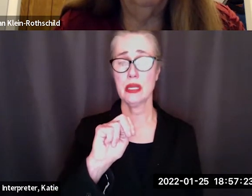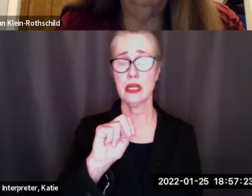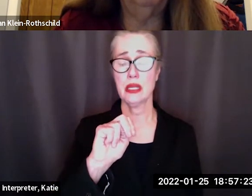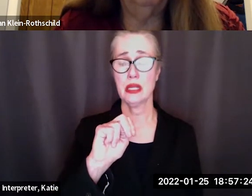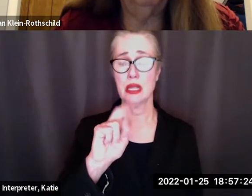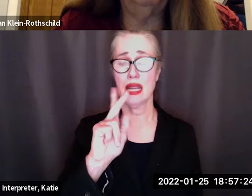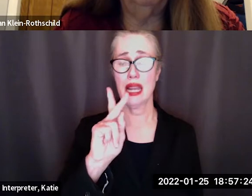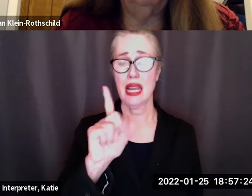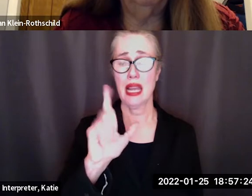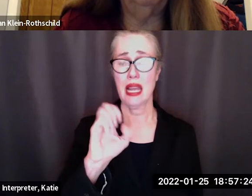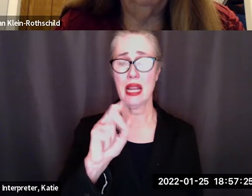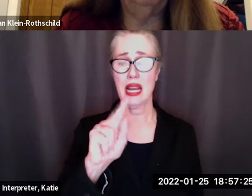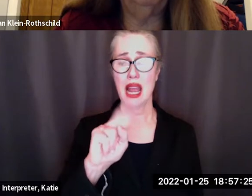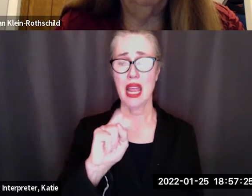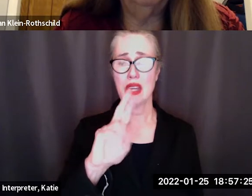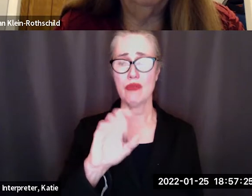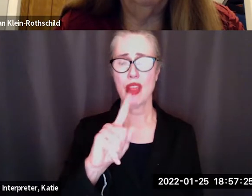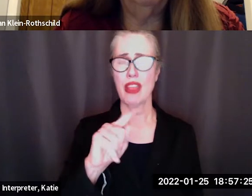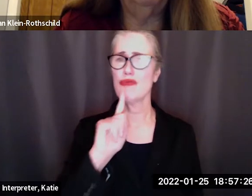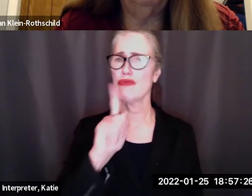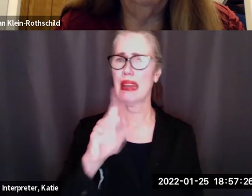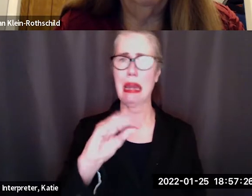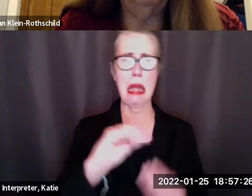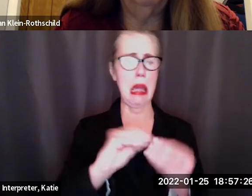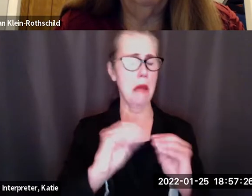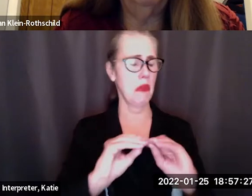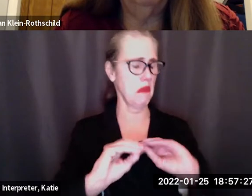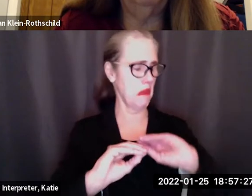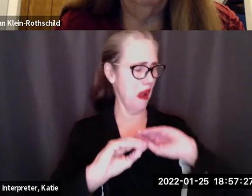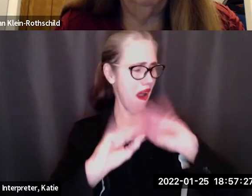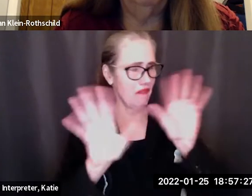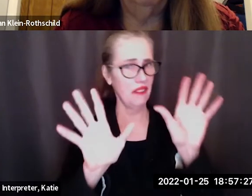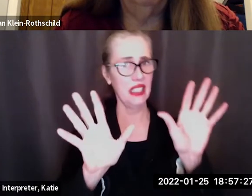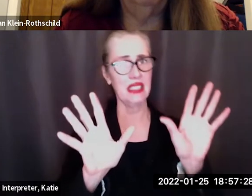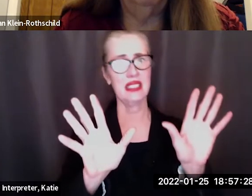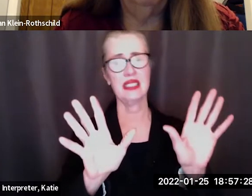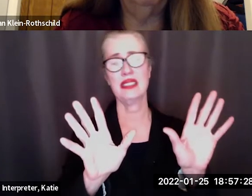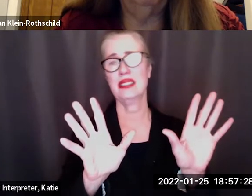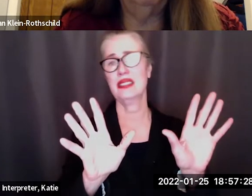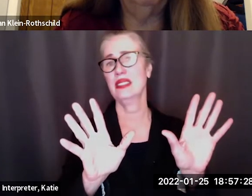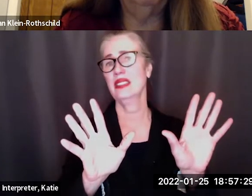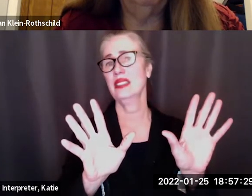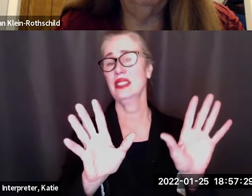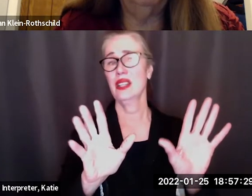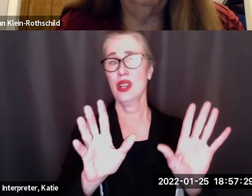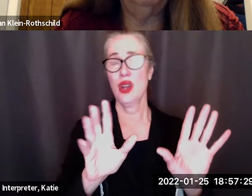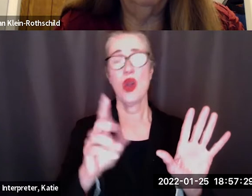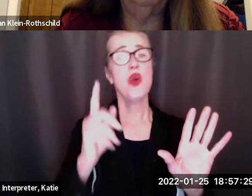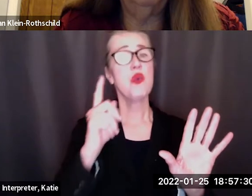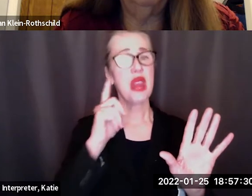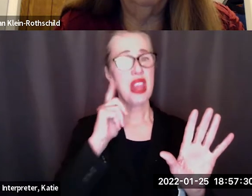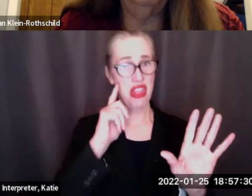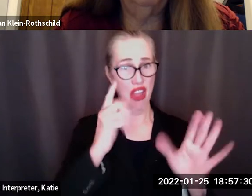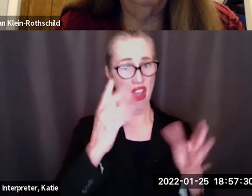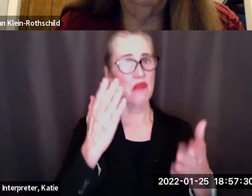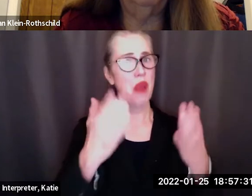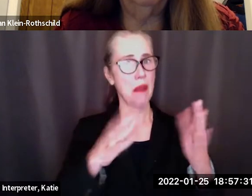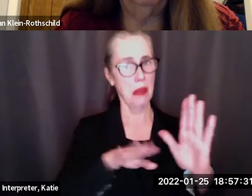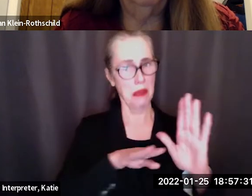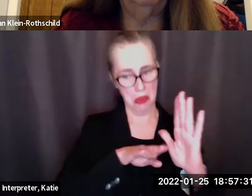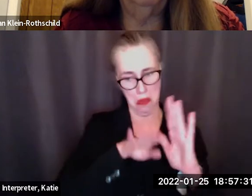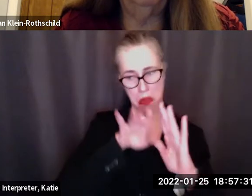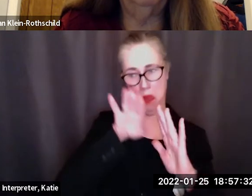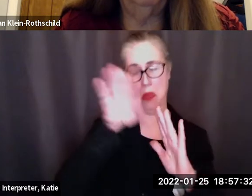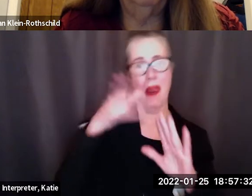numbers really speak for themselves i mean it was expected that we were going to see a high increase returning from